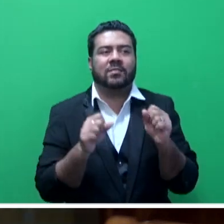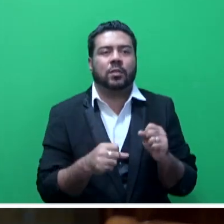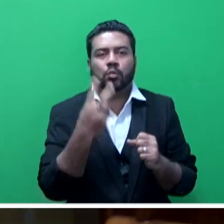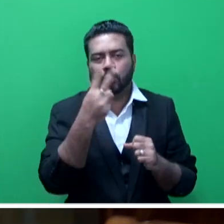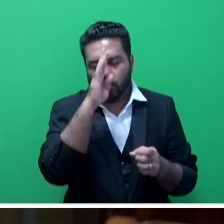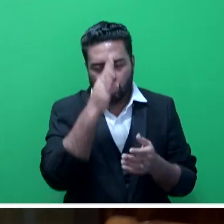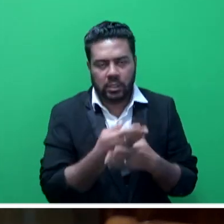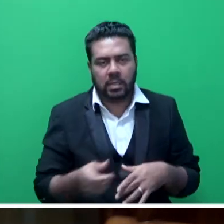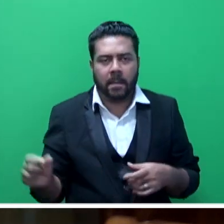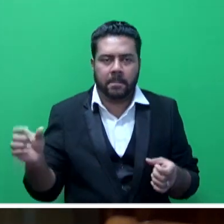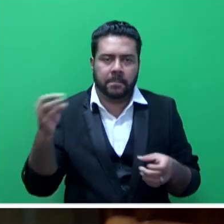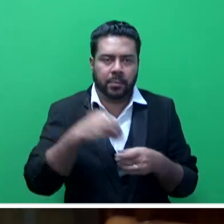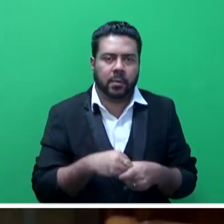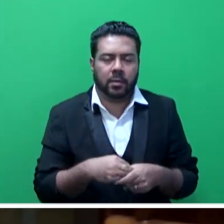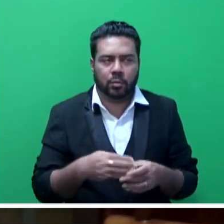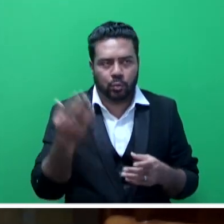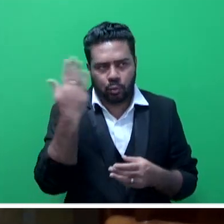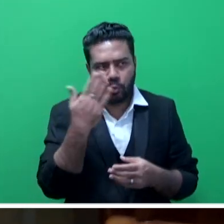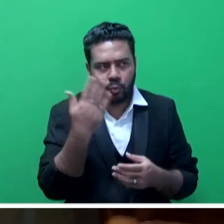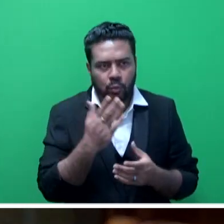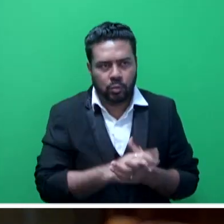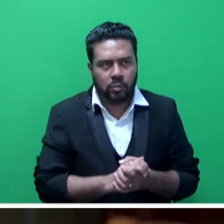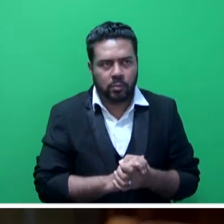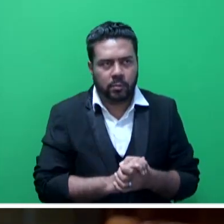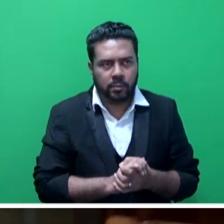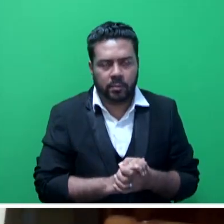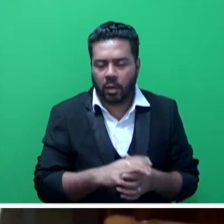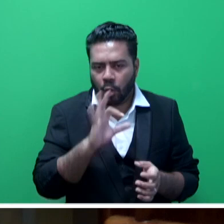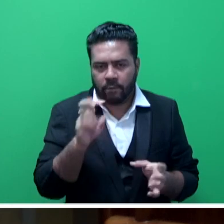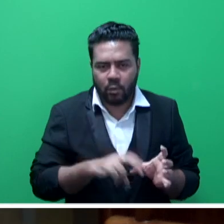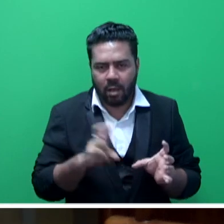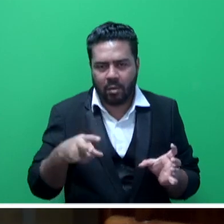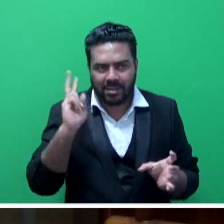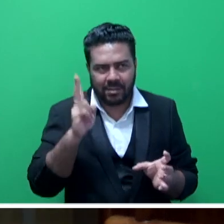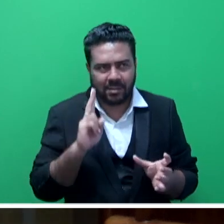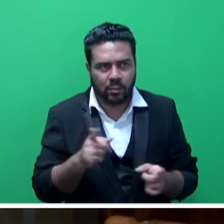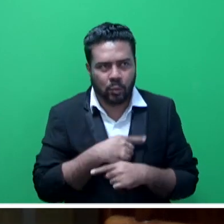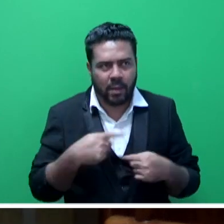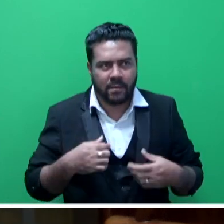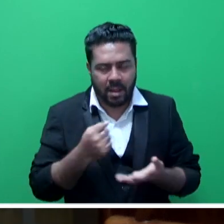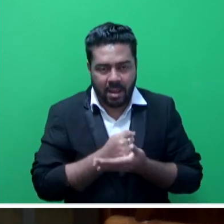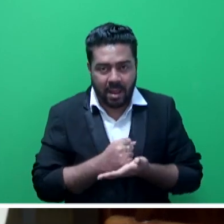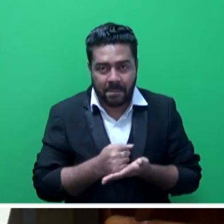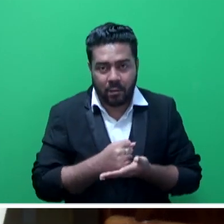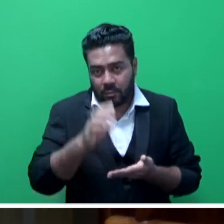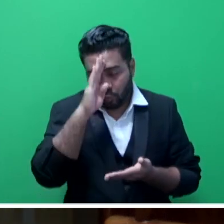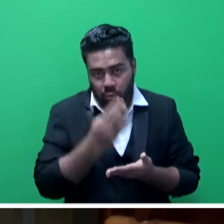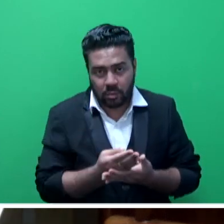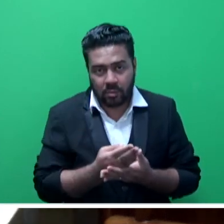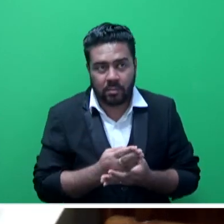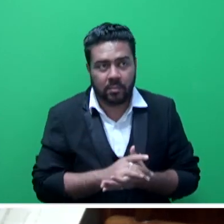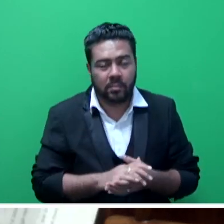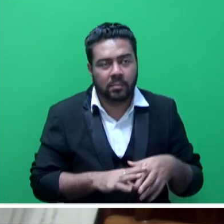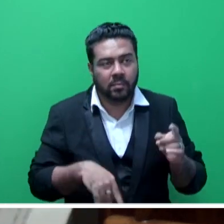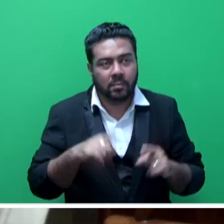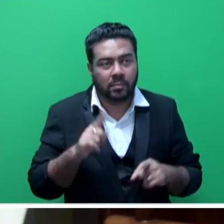back in school who will be monitored to ensure that they don't fall out again. We have a number of students we have profiled in the Central Division